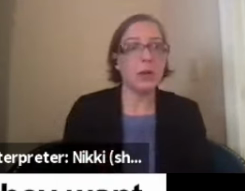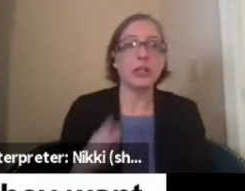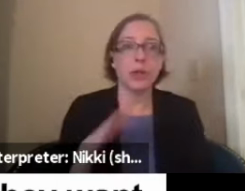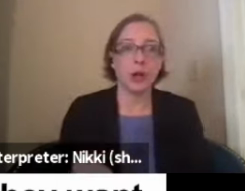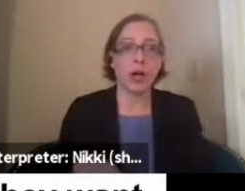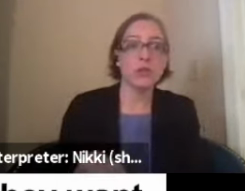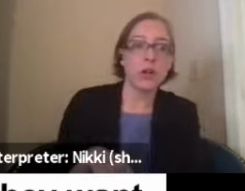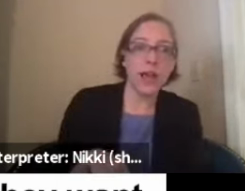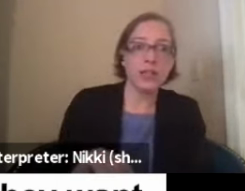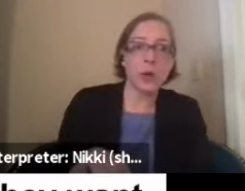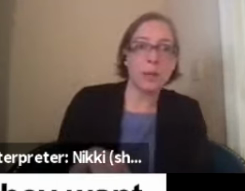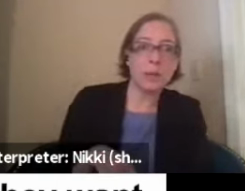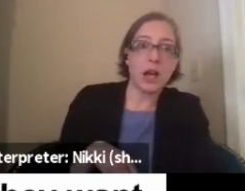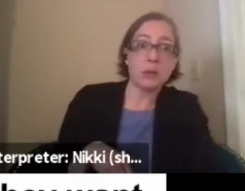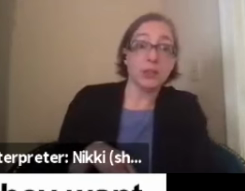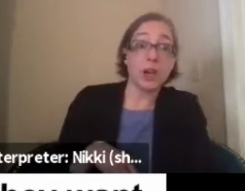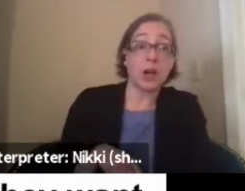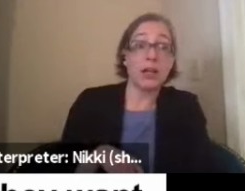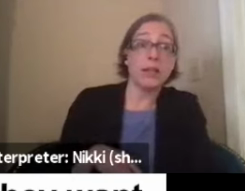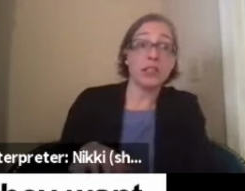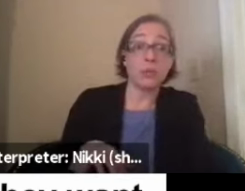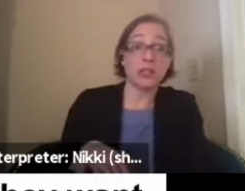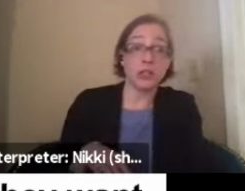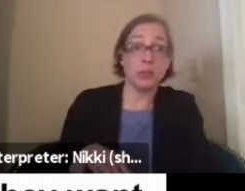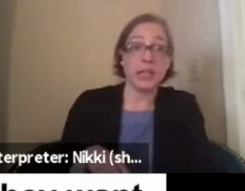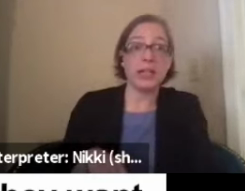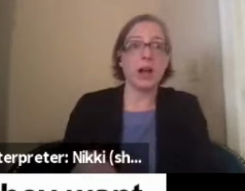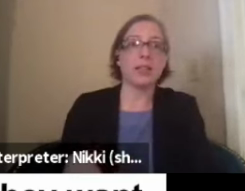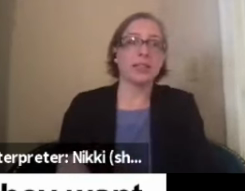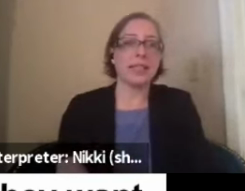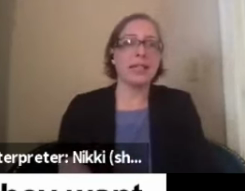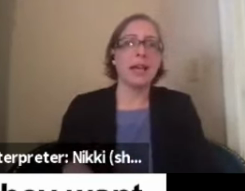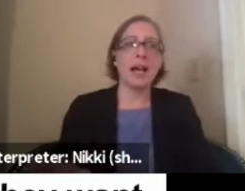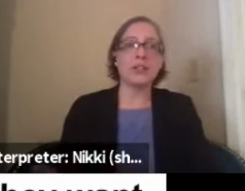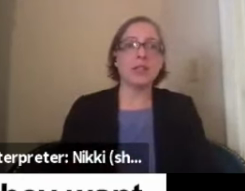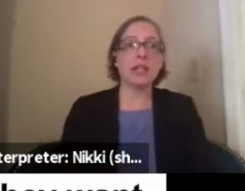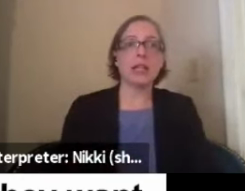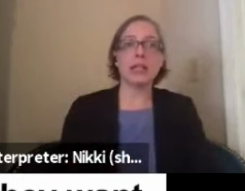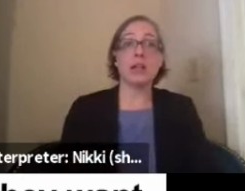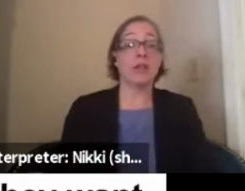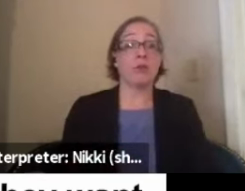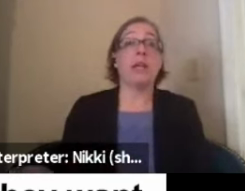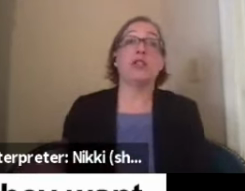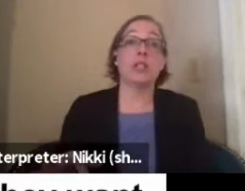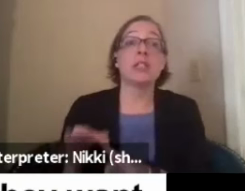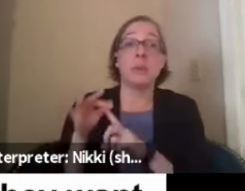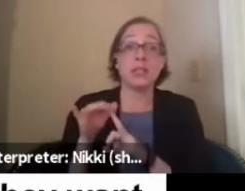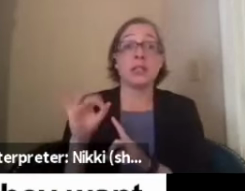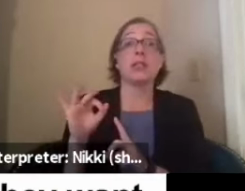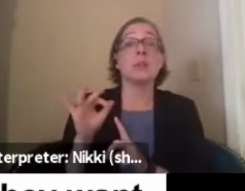questions, but I'll sort of ask what maybe the options are and they'll tell me a little bit. And honestly, I don't feel like I get enough